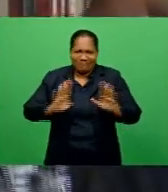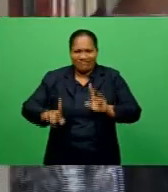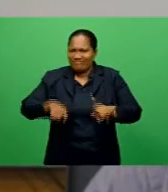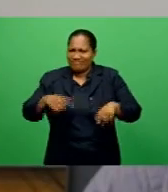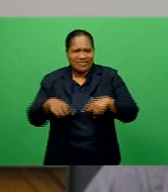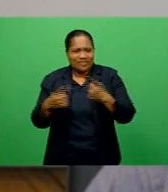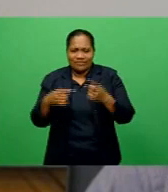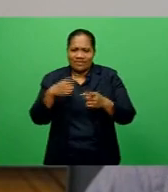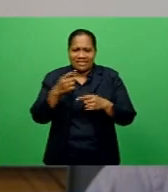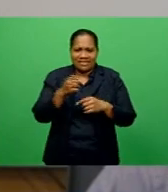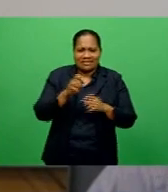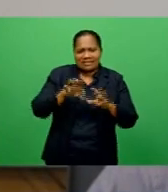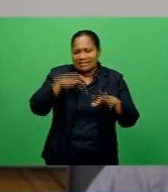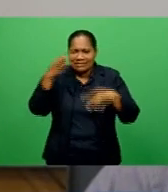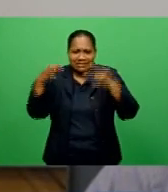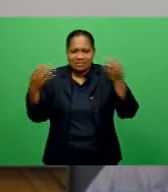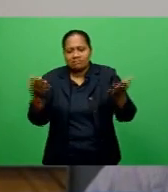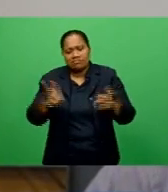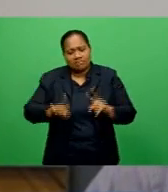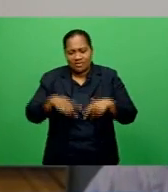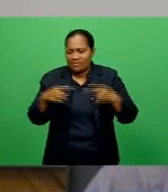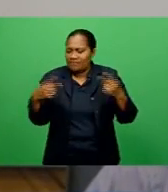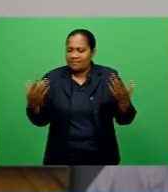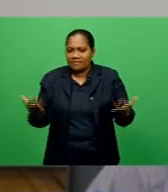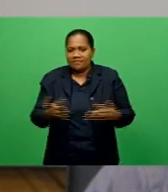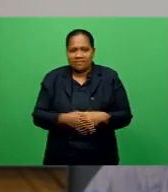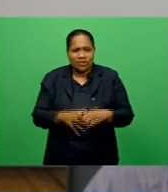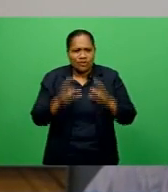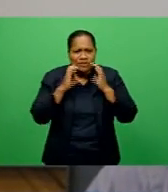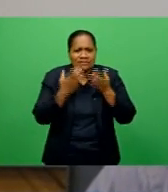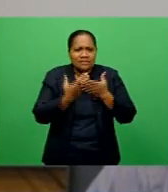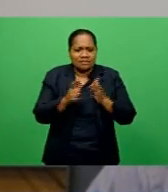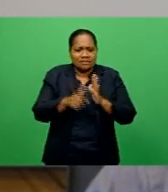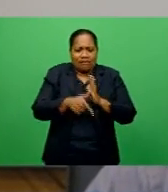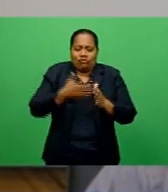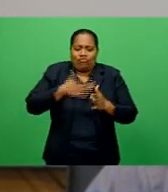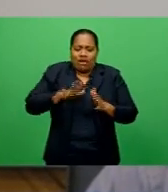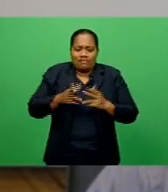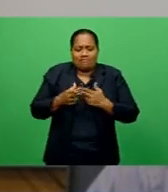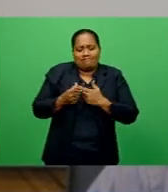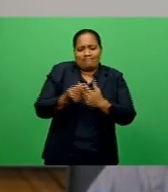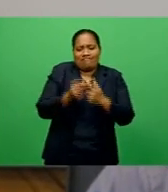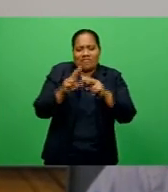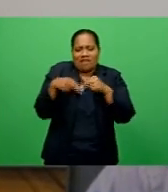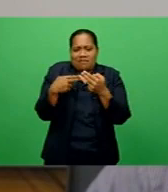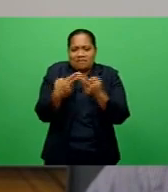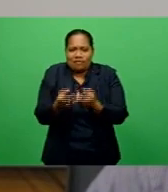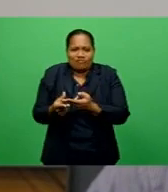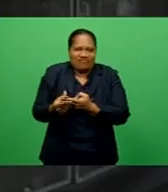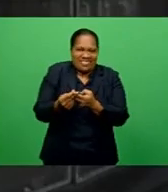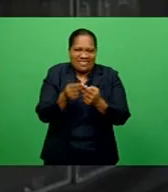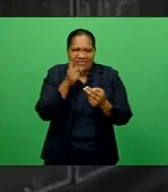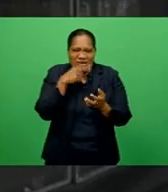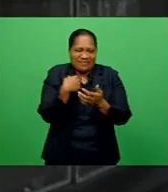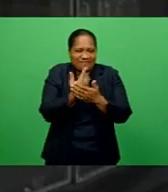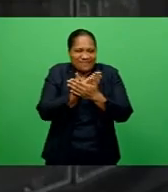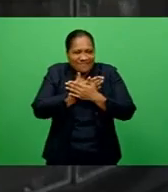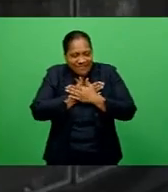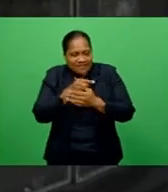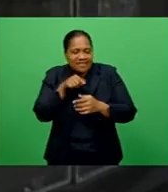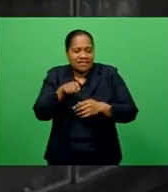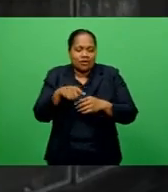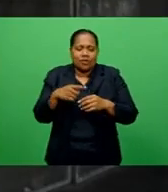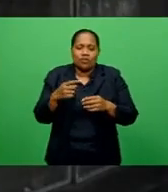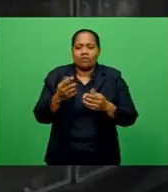event. Christmas is a time when you want to be with your family and you want to be with your loved ones, and that's what we would like to replicate as well through our